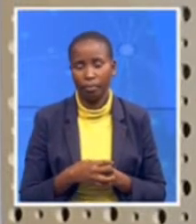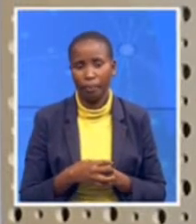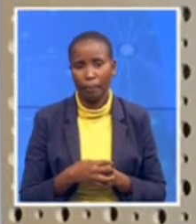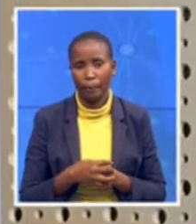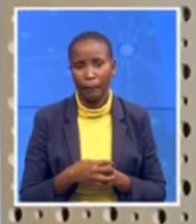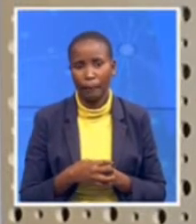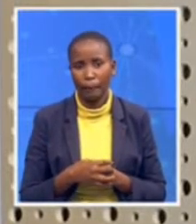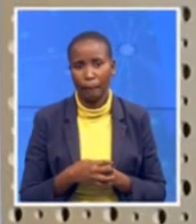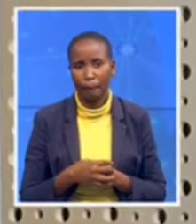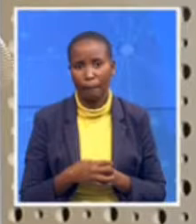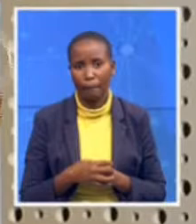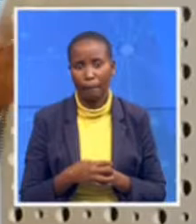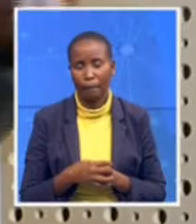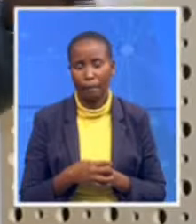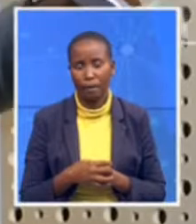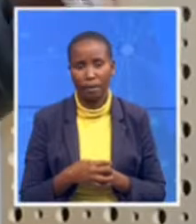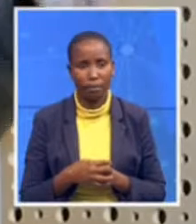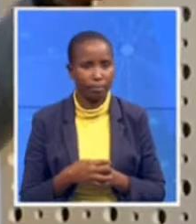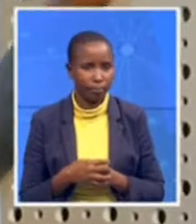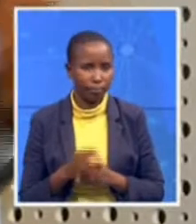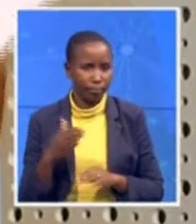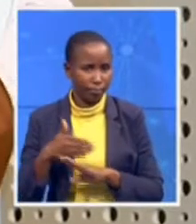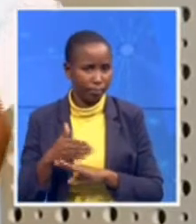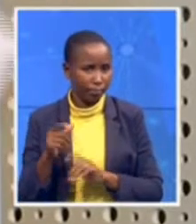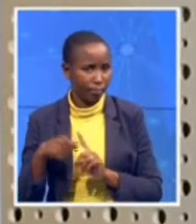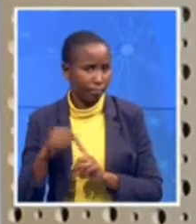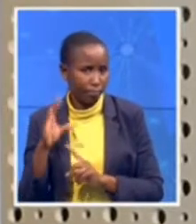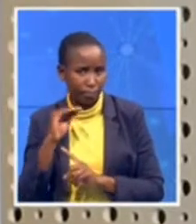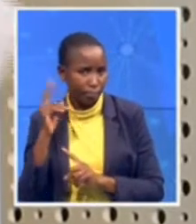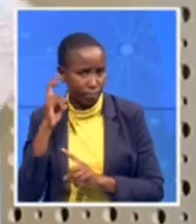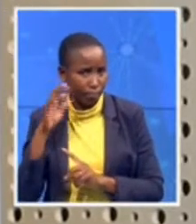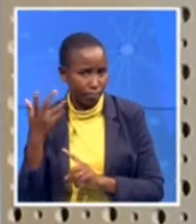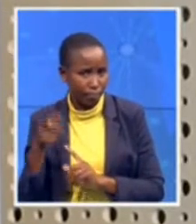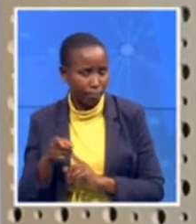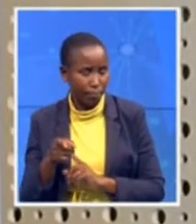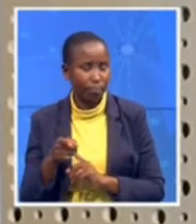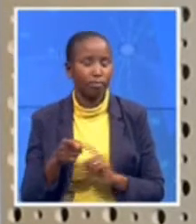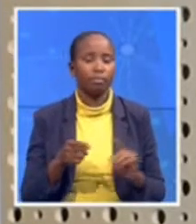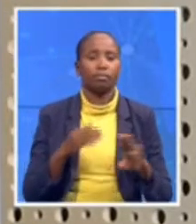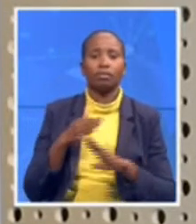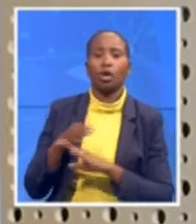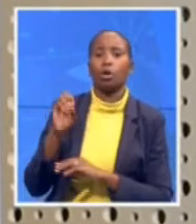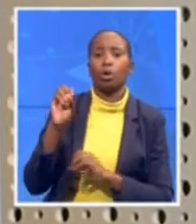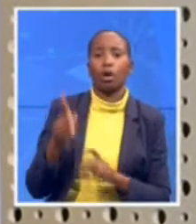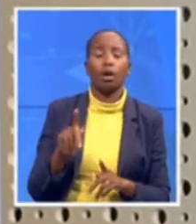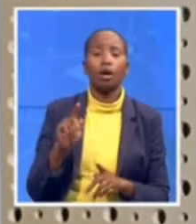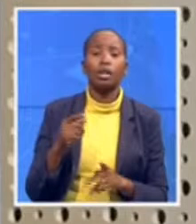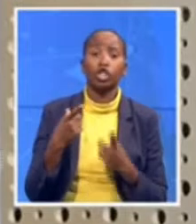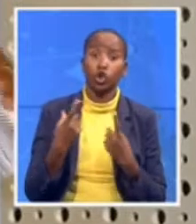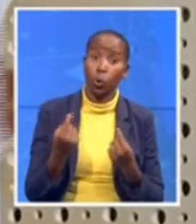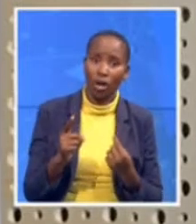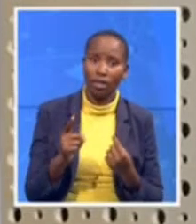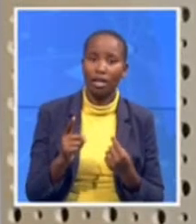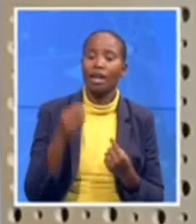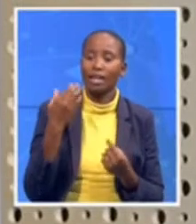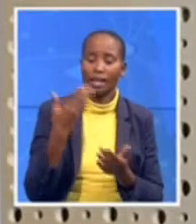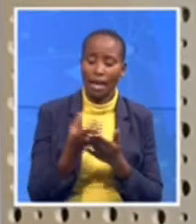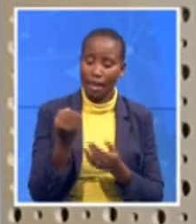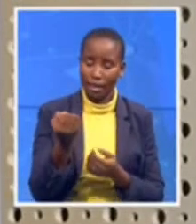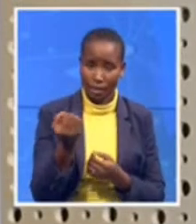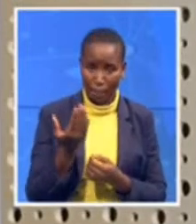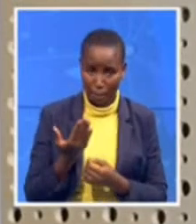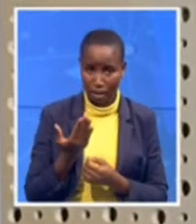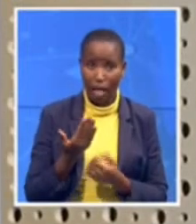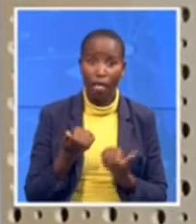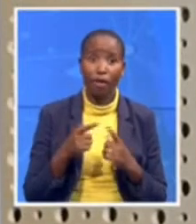have questions. And then maybe what you can do after, submit them to us, we'll see how we can respond to them outside